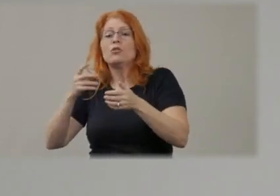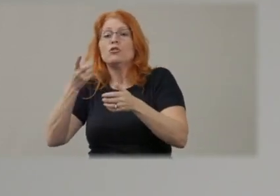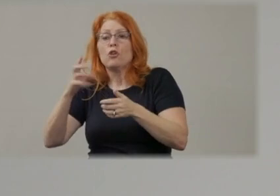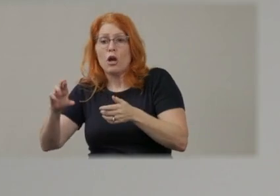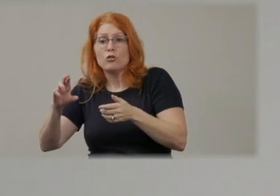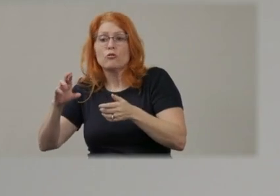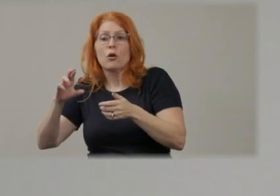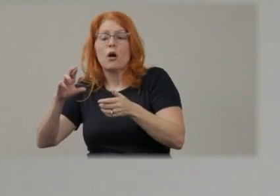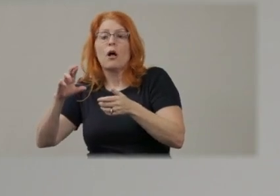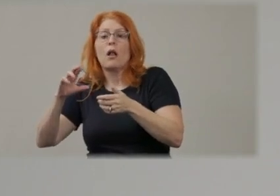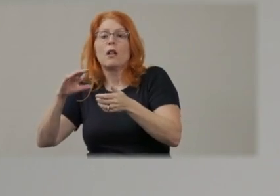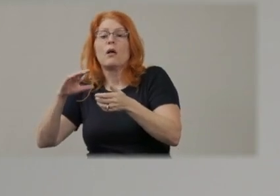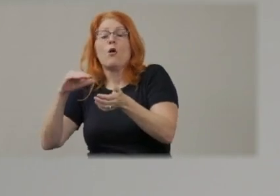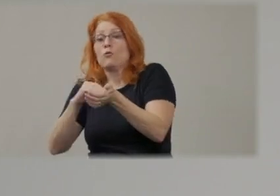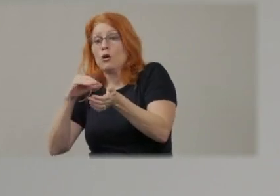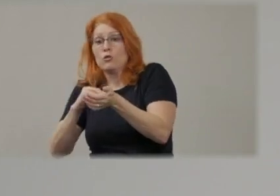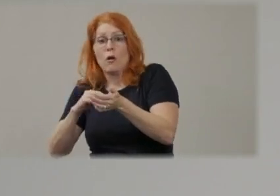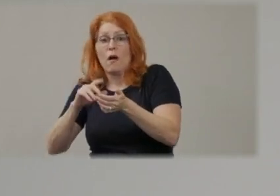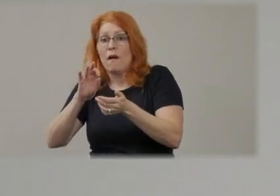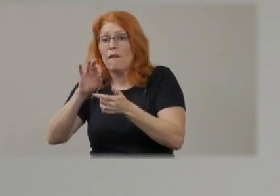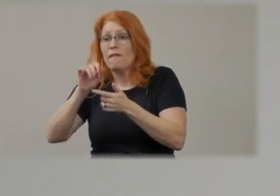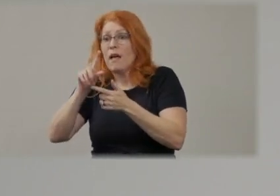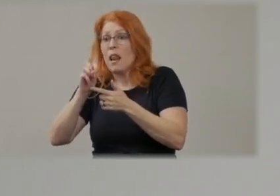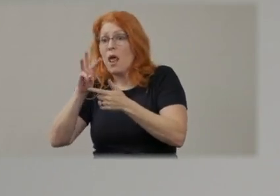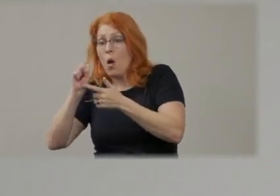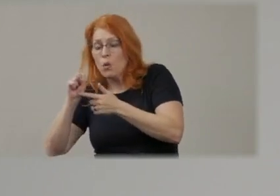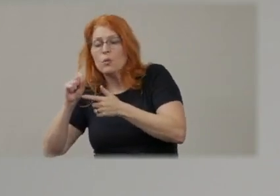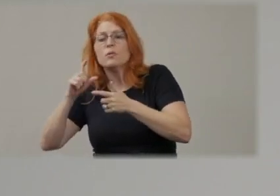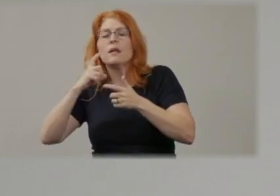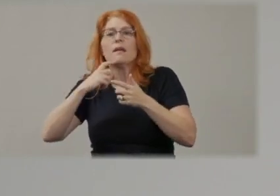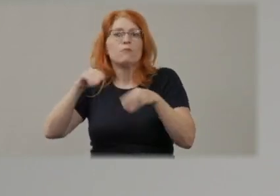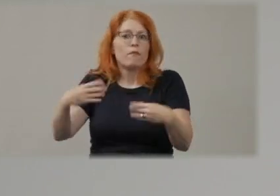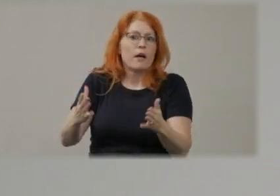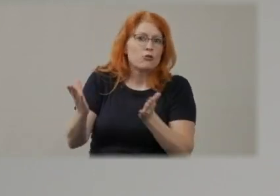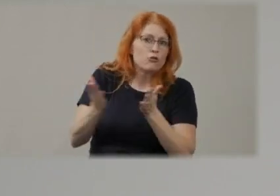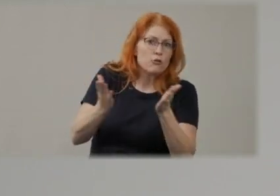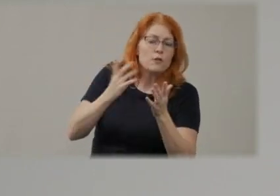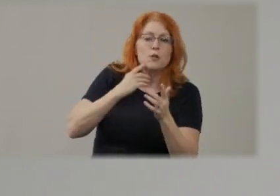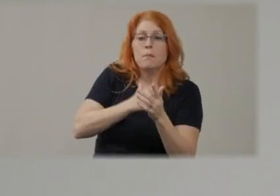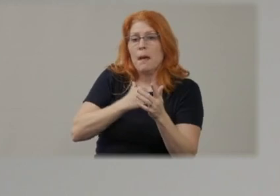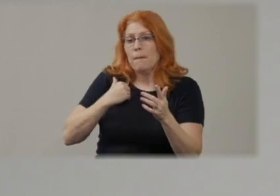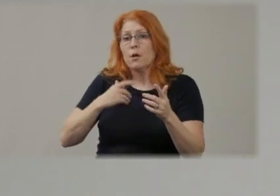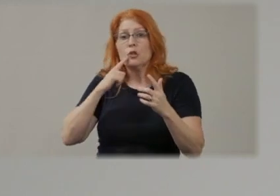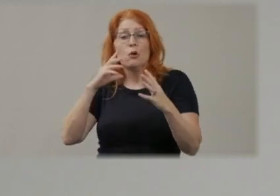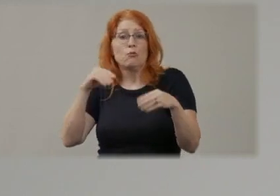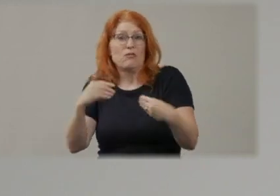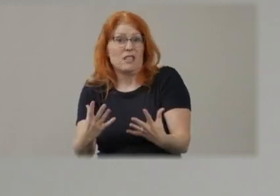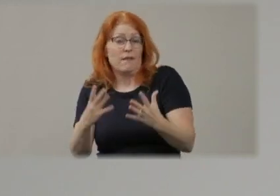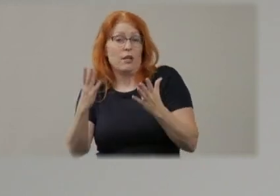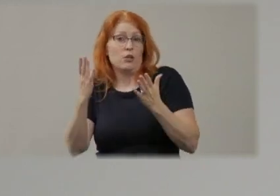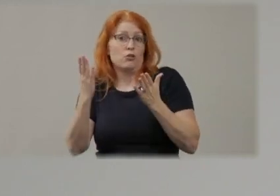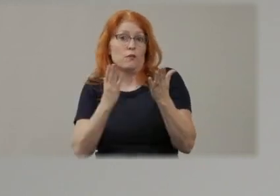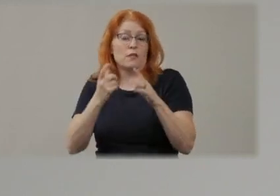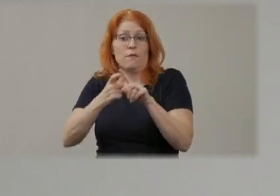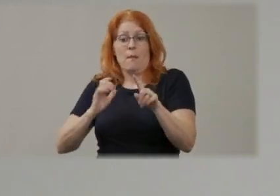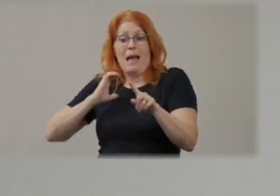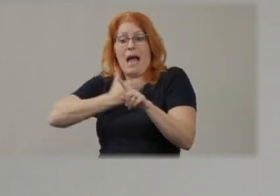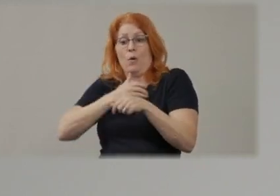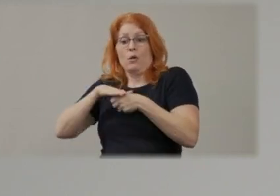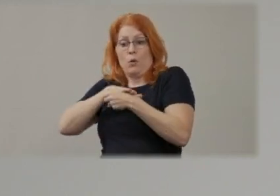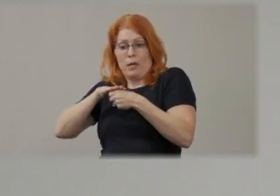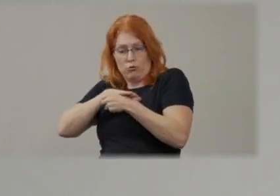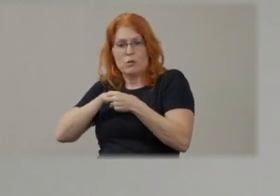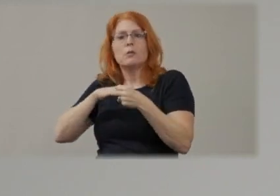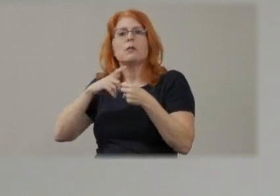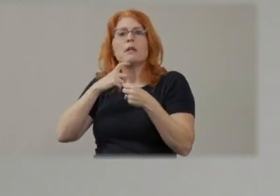that we're currently providing services to members who were receiving services out of our sites. And so these